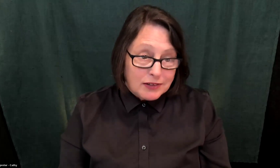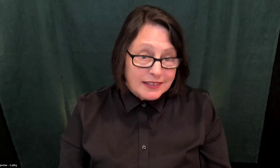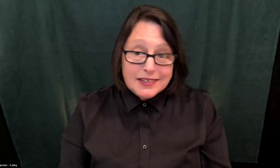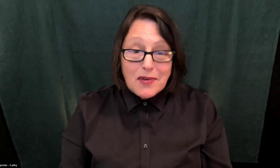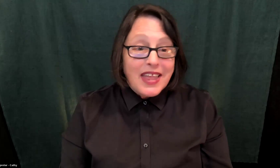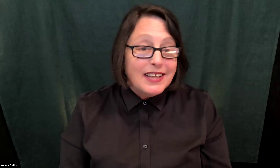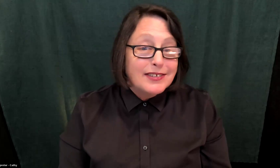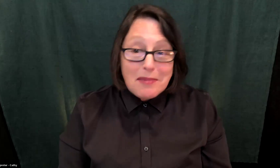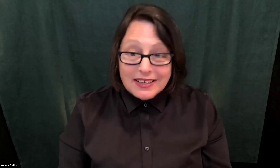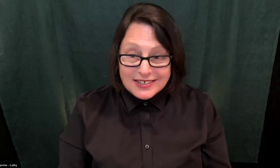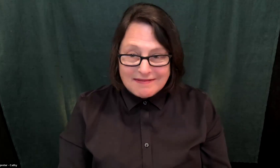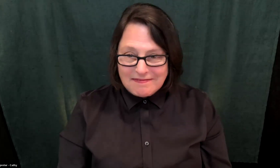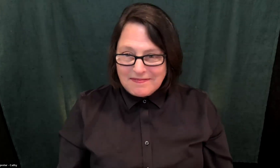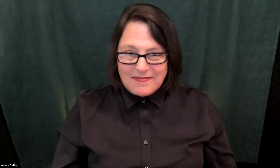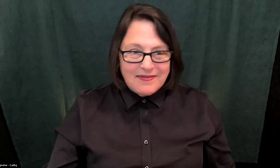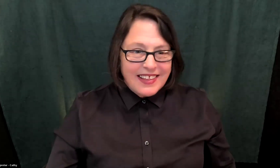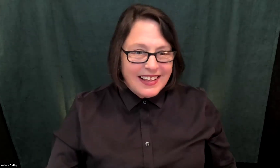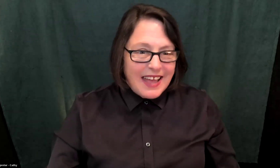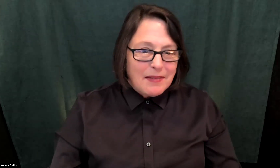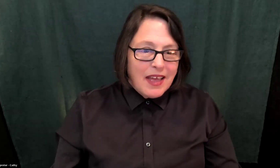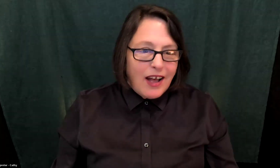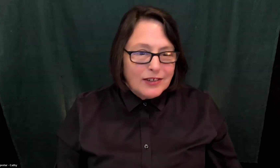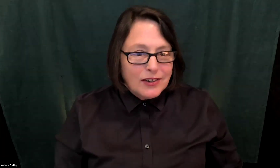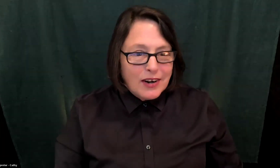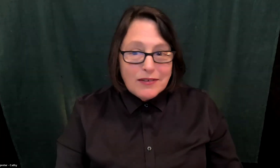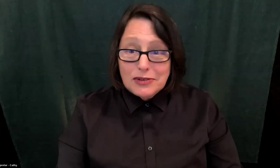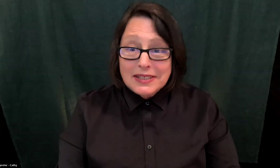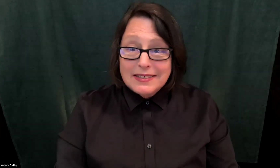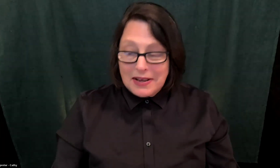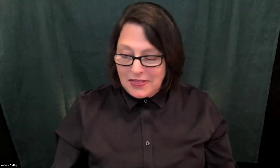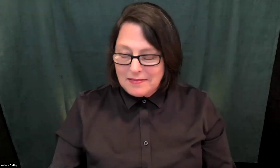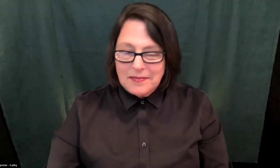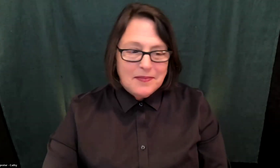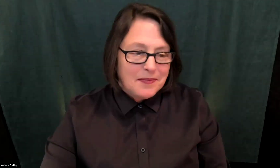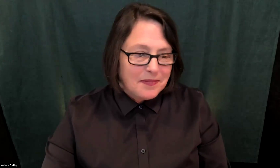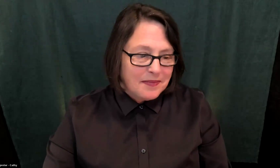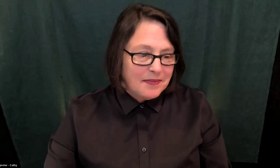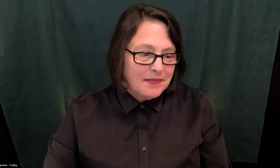of resources. So thank you so much. Yeah, I'll turn it over to Elizabeth.